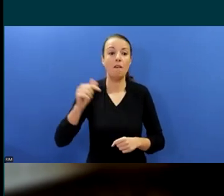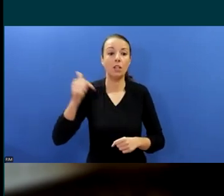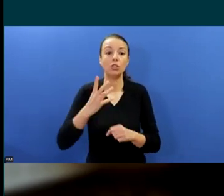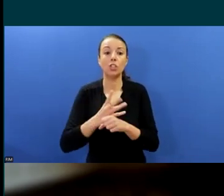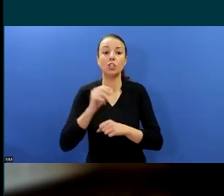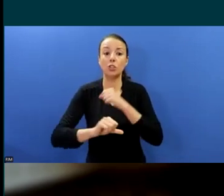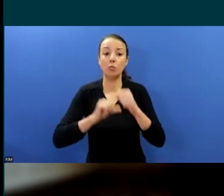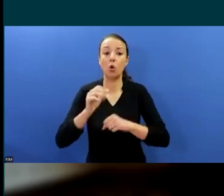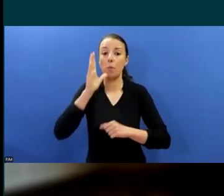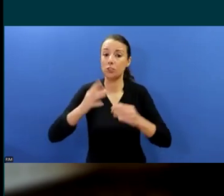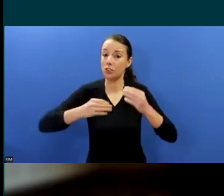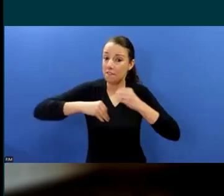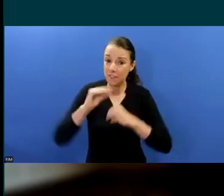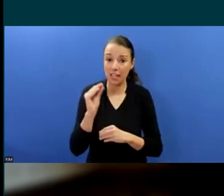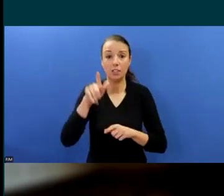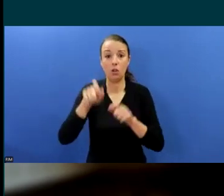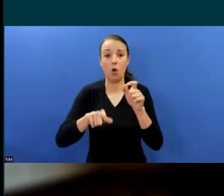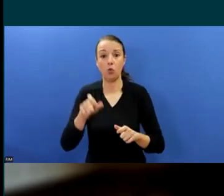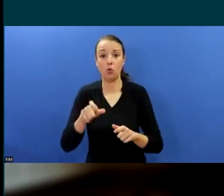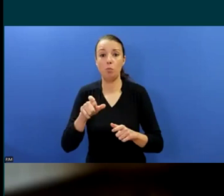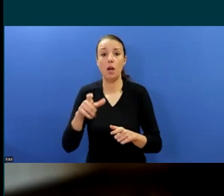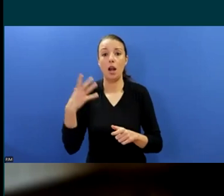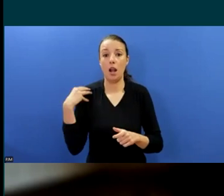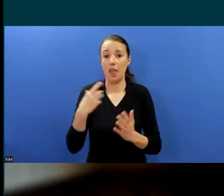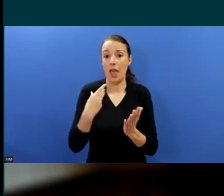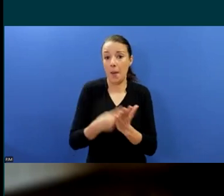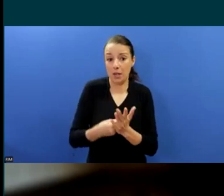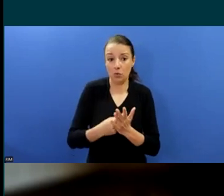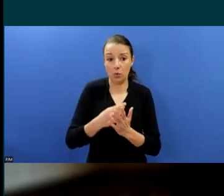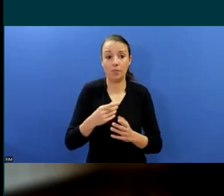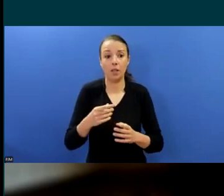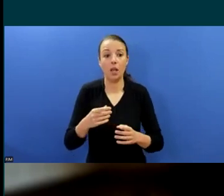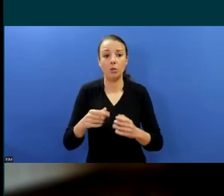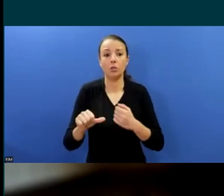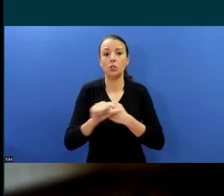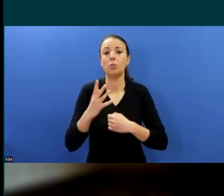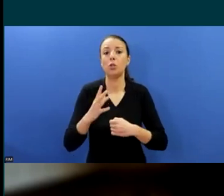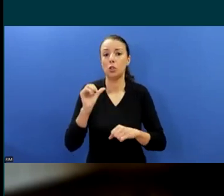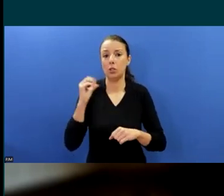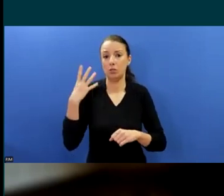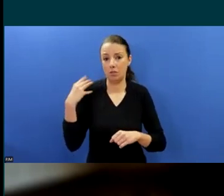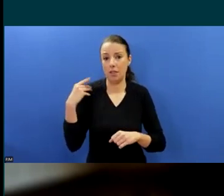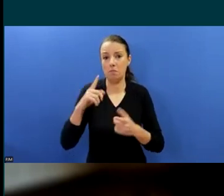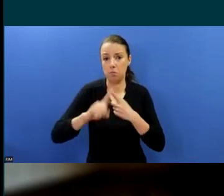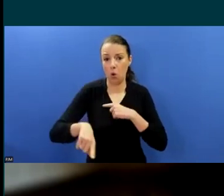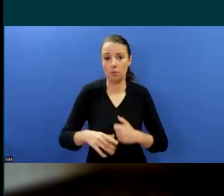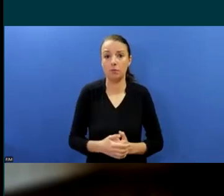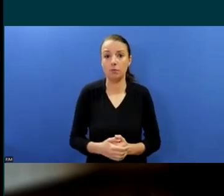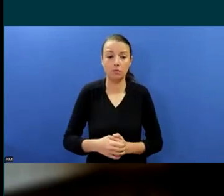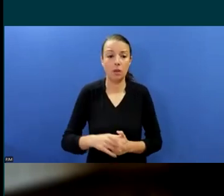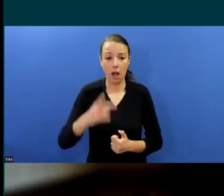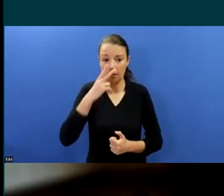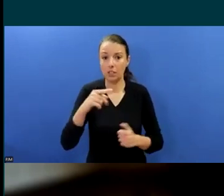lot of issues and challenges which will be raising in the next couple of